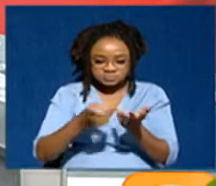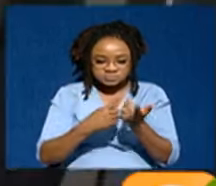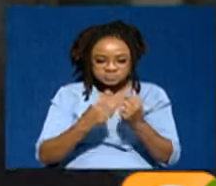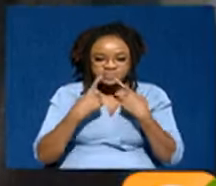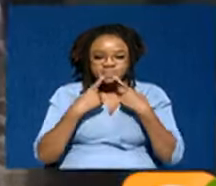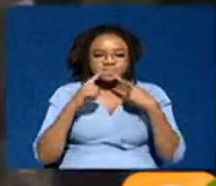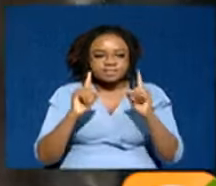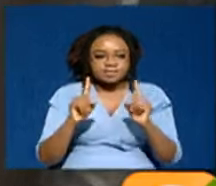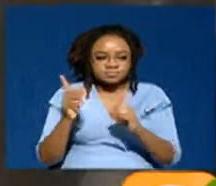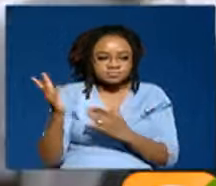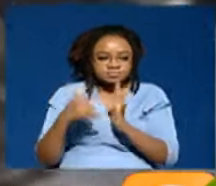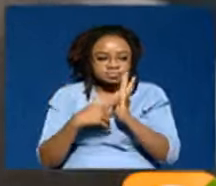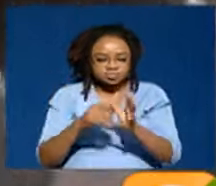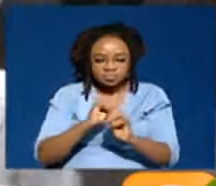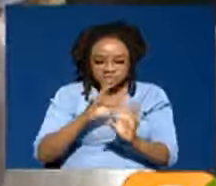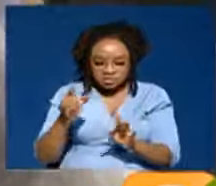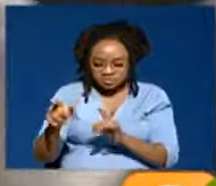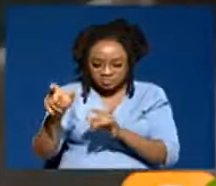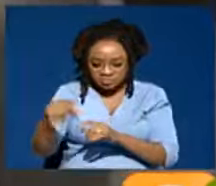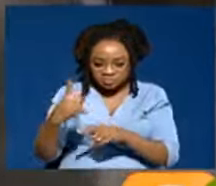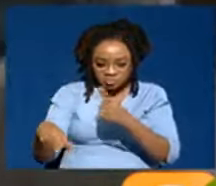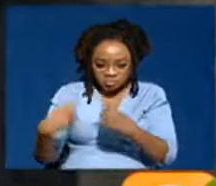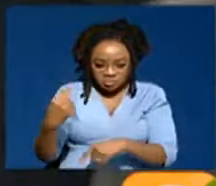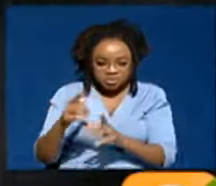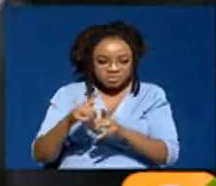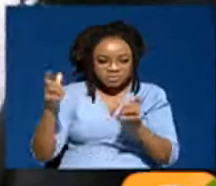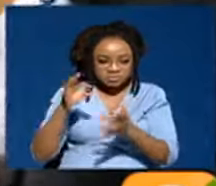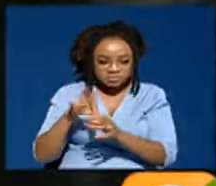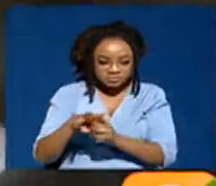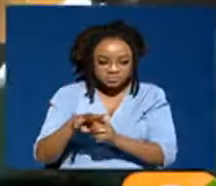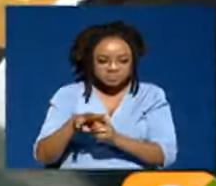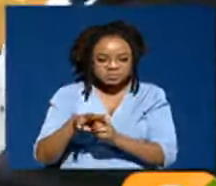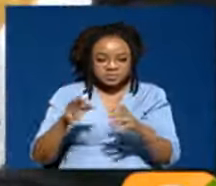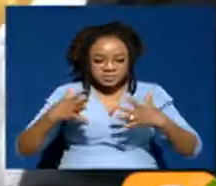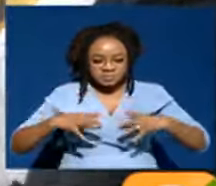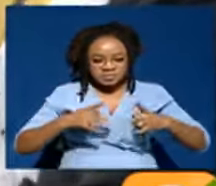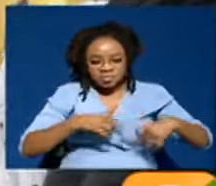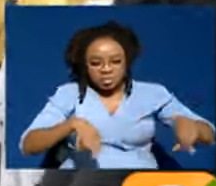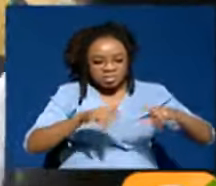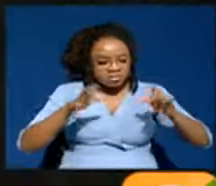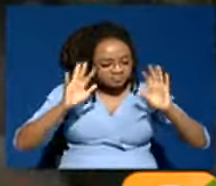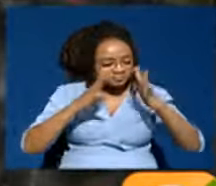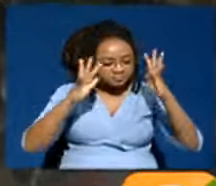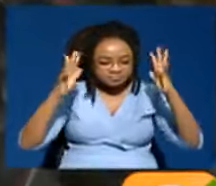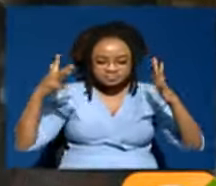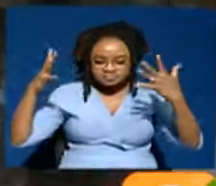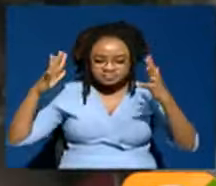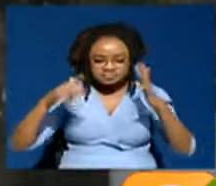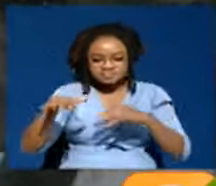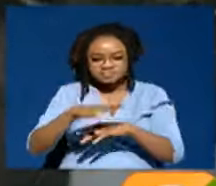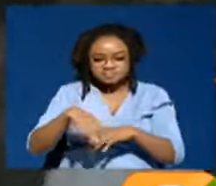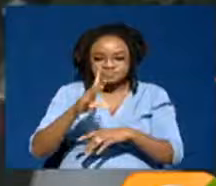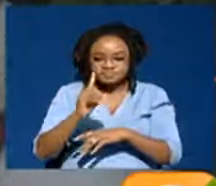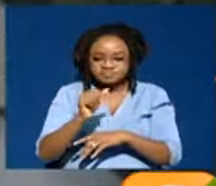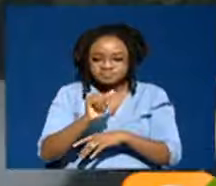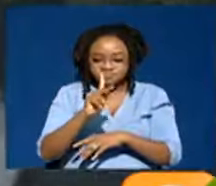announced on television showed Faye had won the majority of votes, triggering widespread street celebrations in the capital, Dakar. Supporters